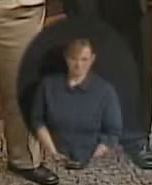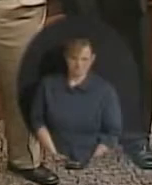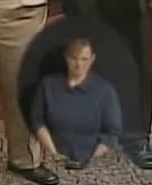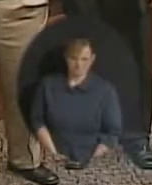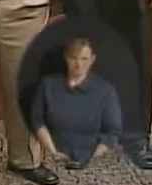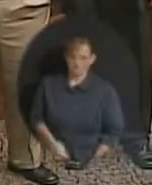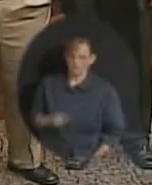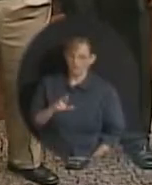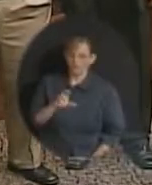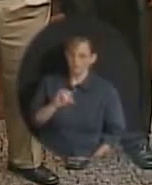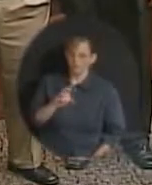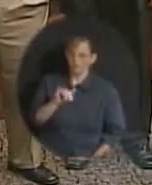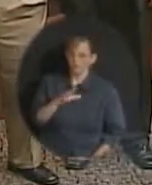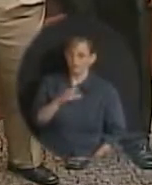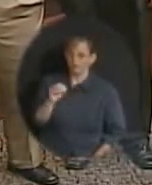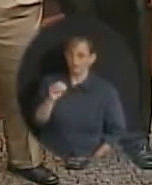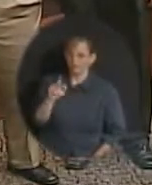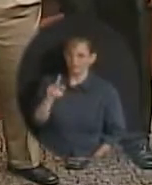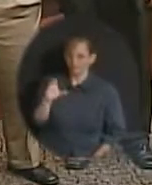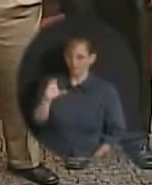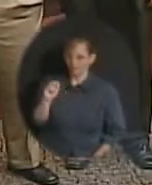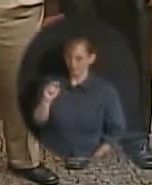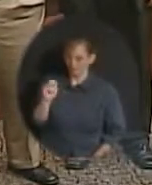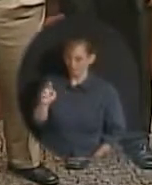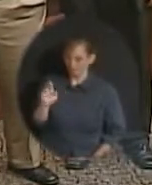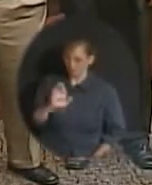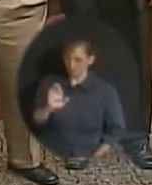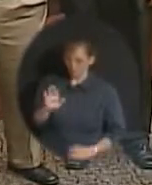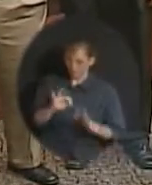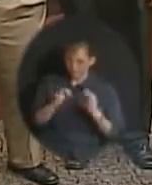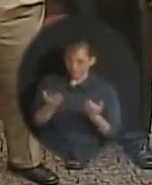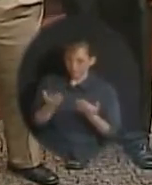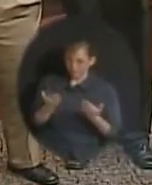And Rory and Connor, are your families here? We'd love for them to stand and be recognized.